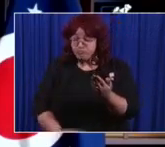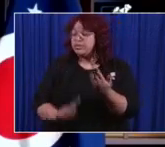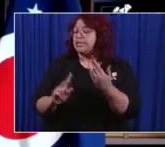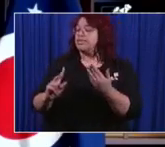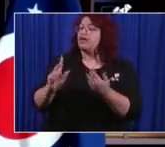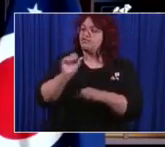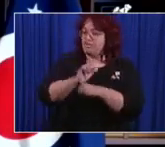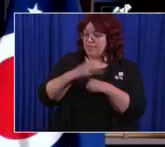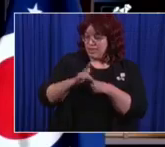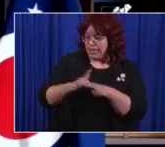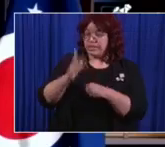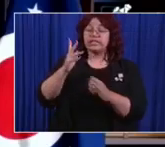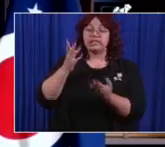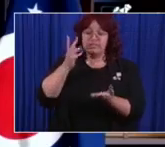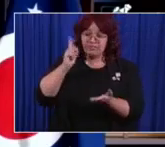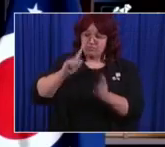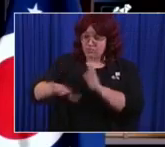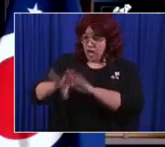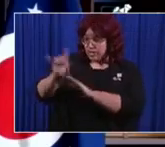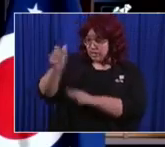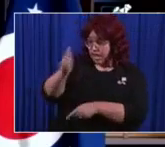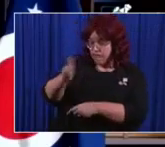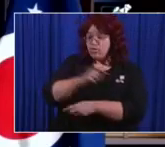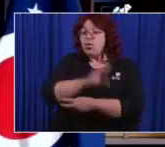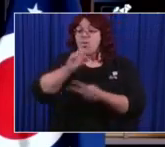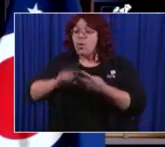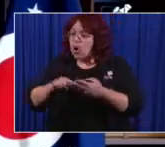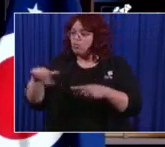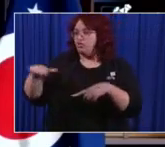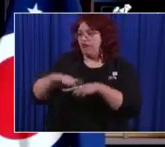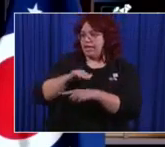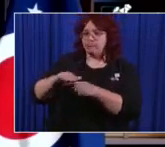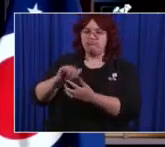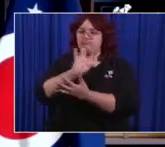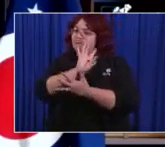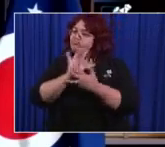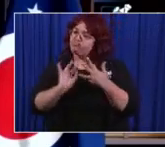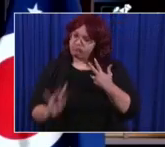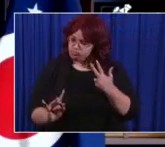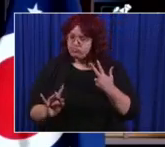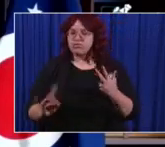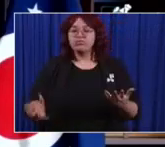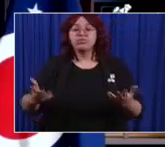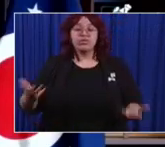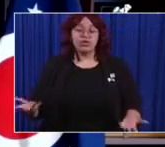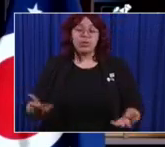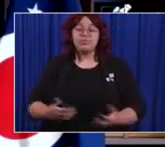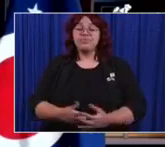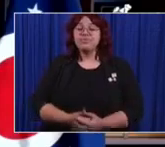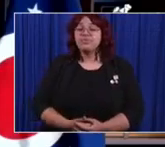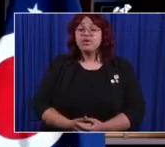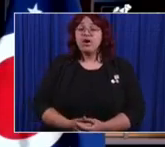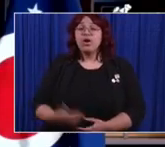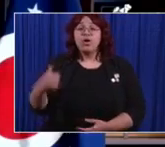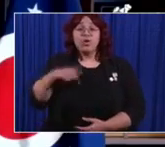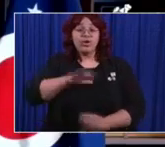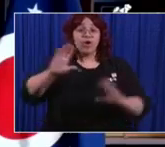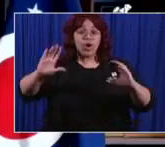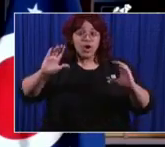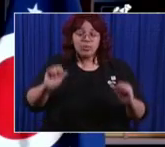trying to knock down those barriers and make it easier for them to do it. And we hope as more and more people are stepping